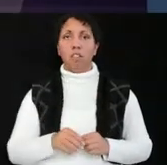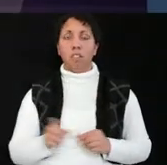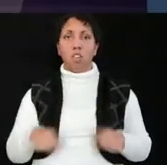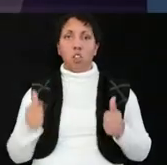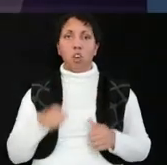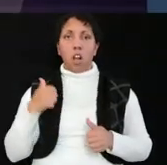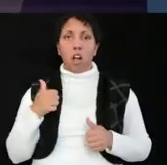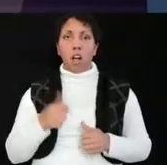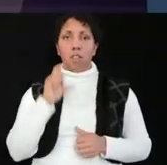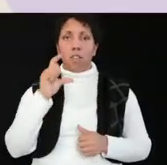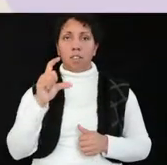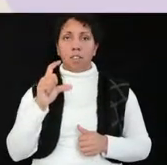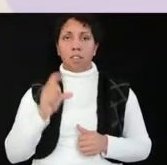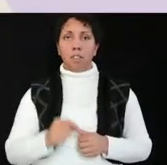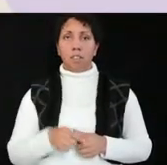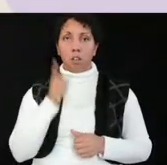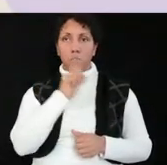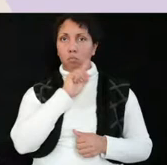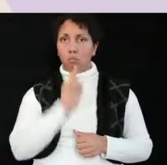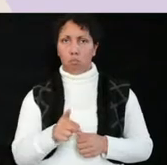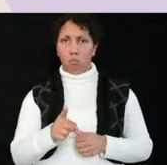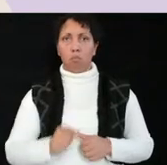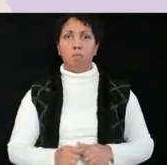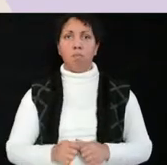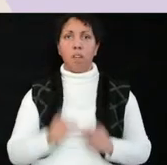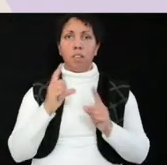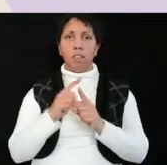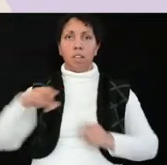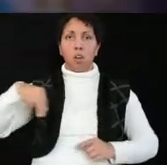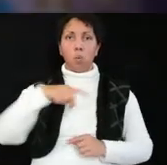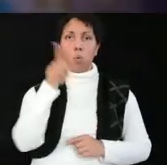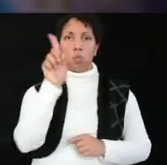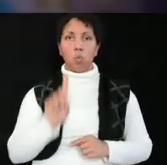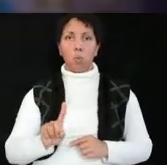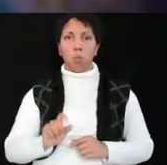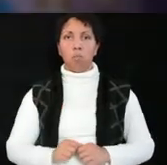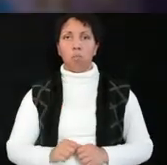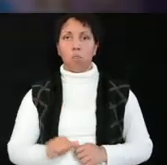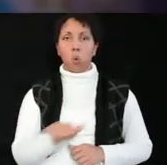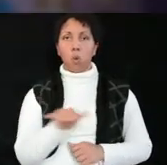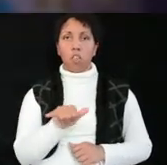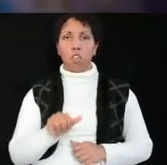to tell you off. D. Make sure that you go to school.